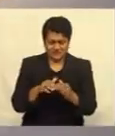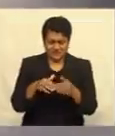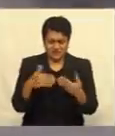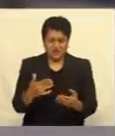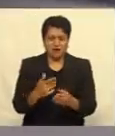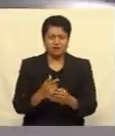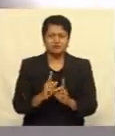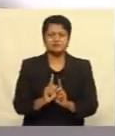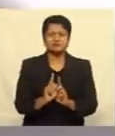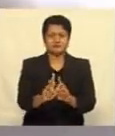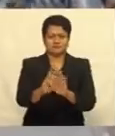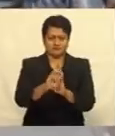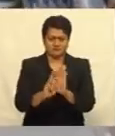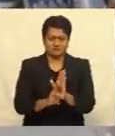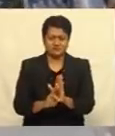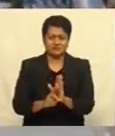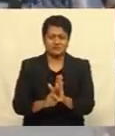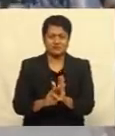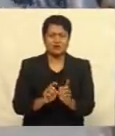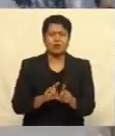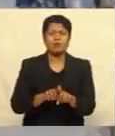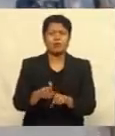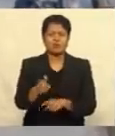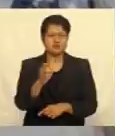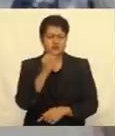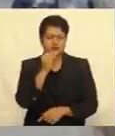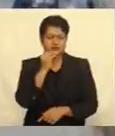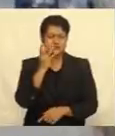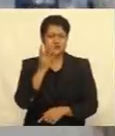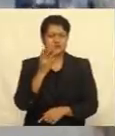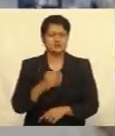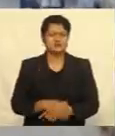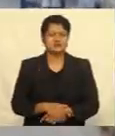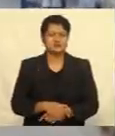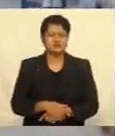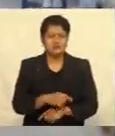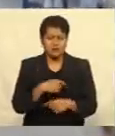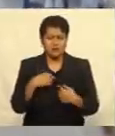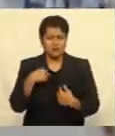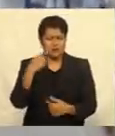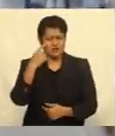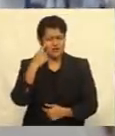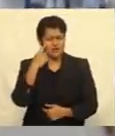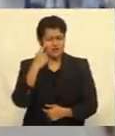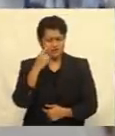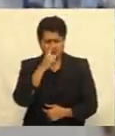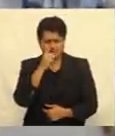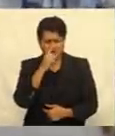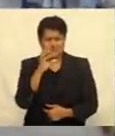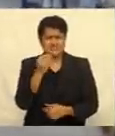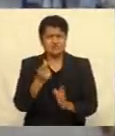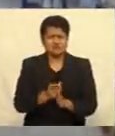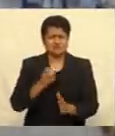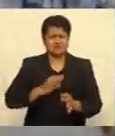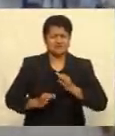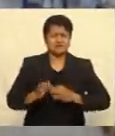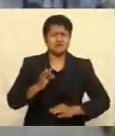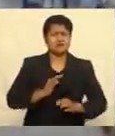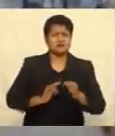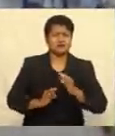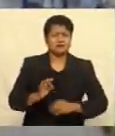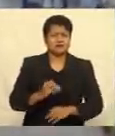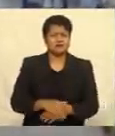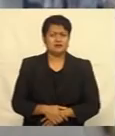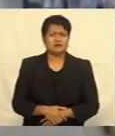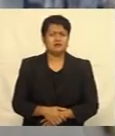by the supermarkets. Well, I think sometimes people get frustrated, but to see